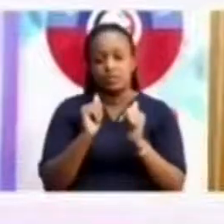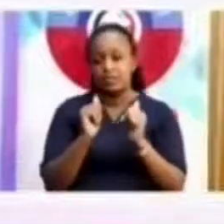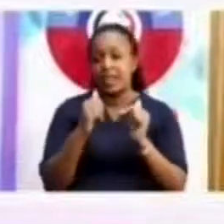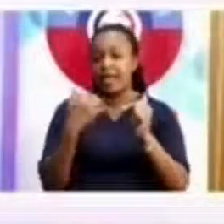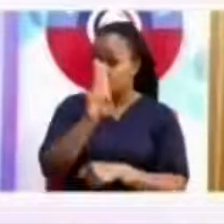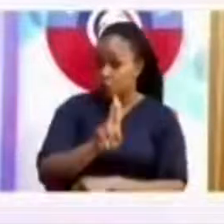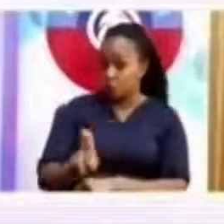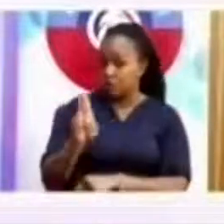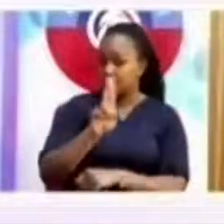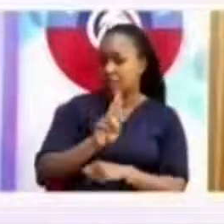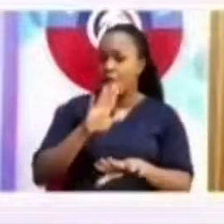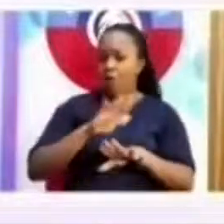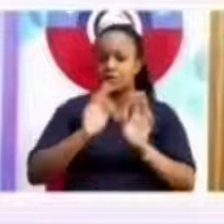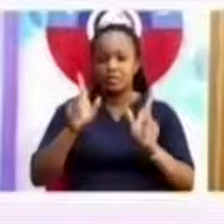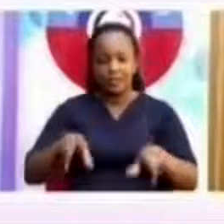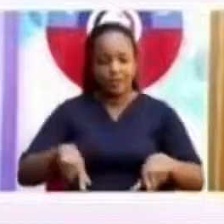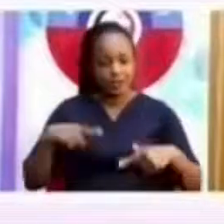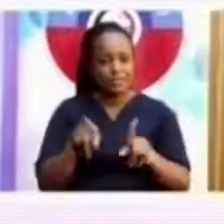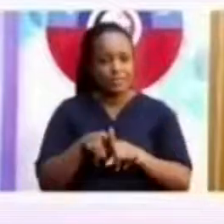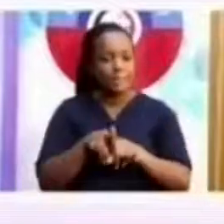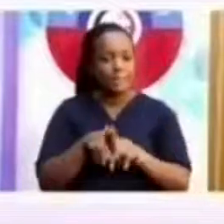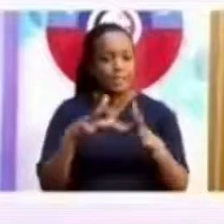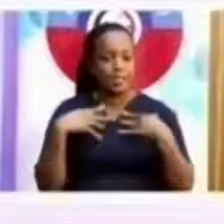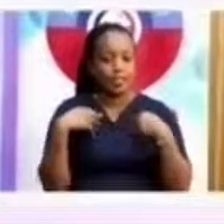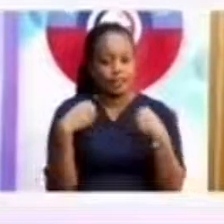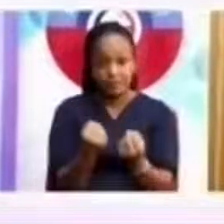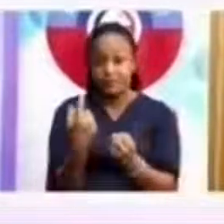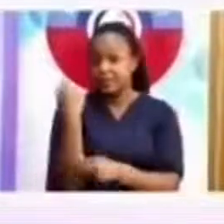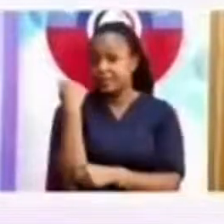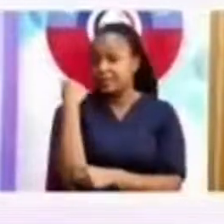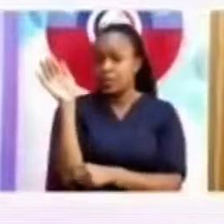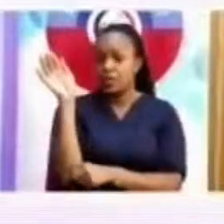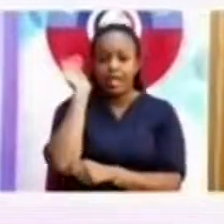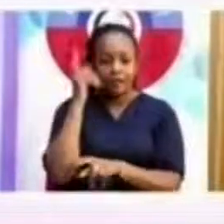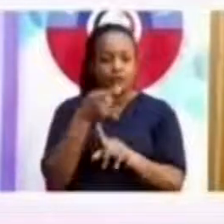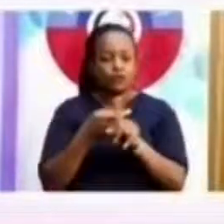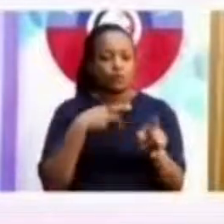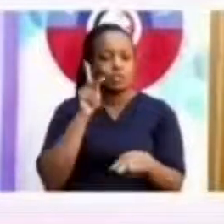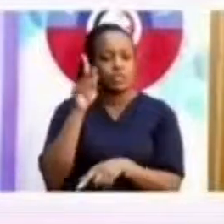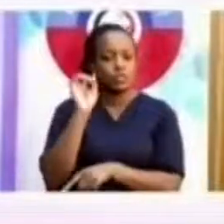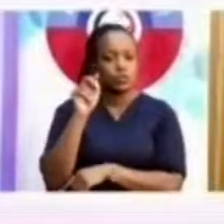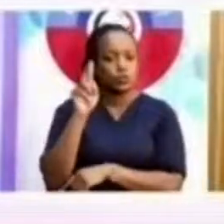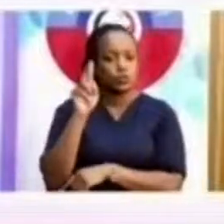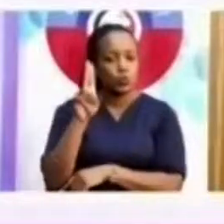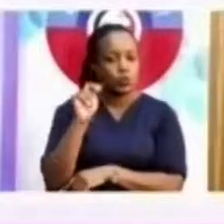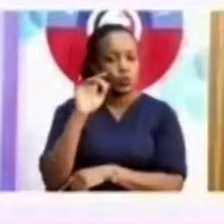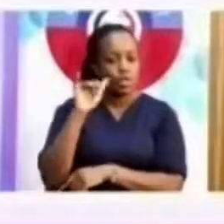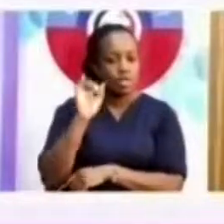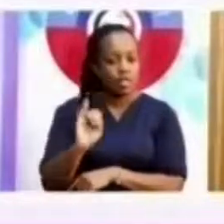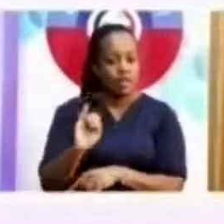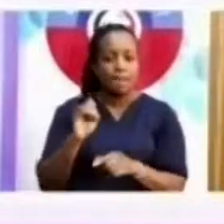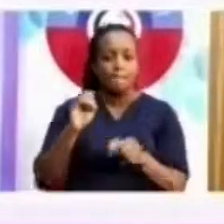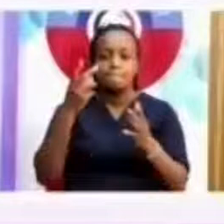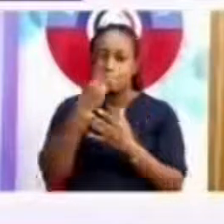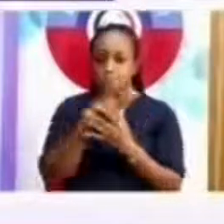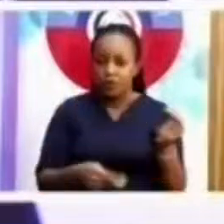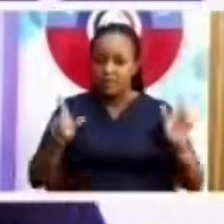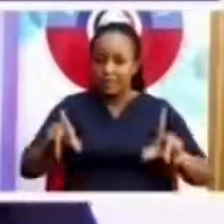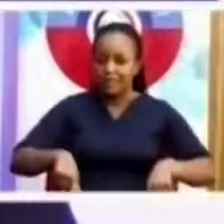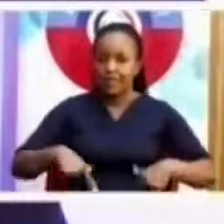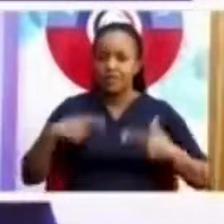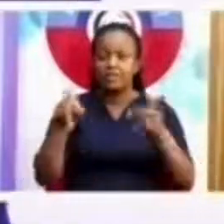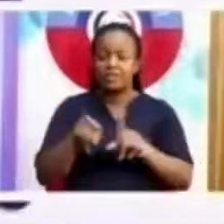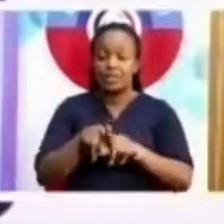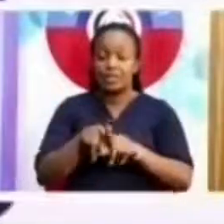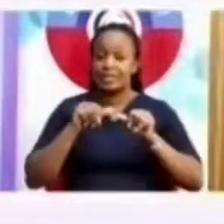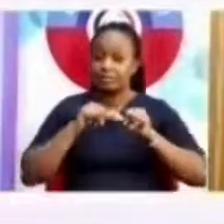recovery. Yesterday we heard from Dr. Kitui that both survival and recovery must happen together. We can't do one and then the next.